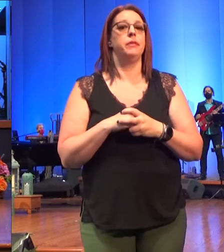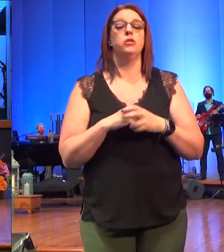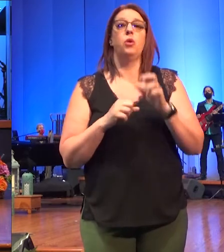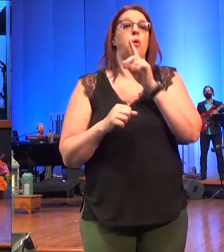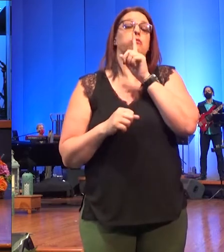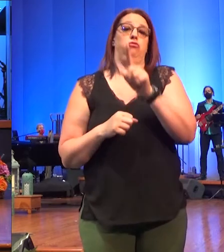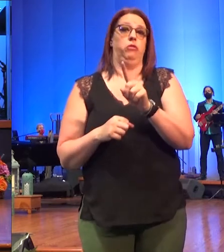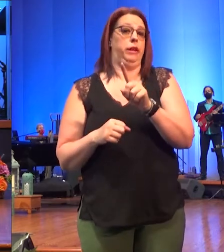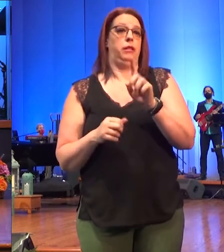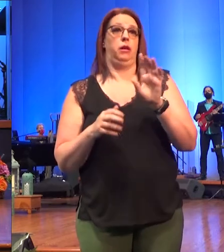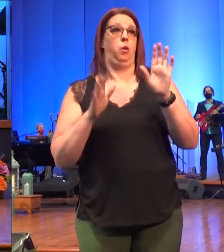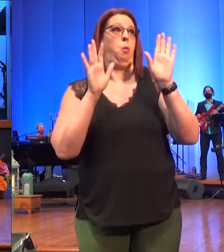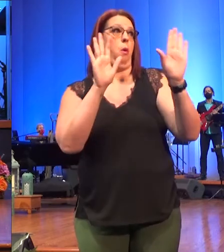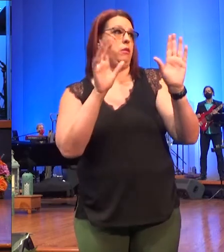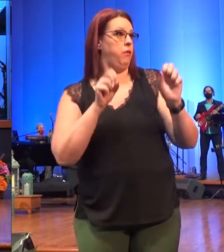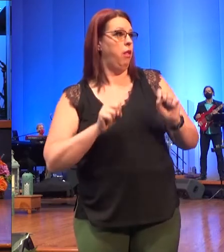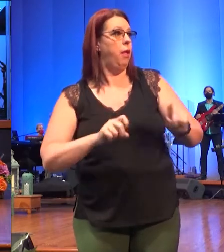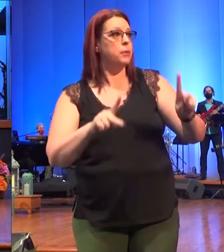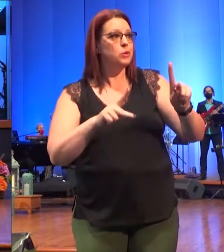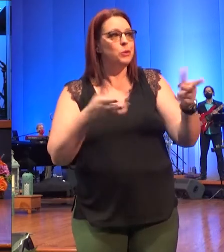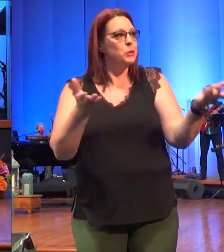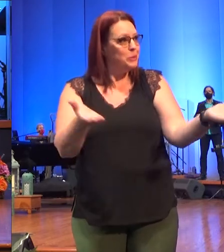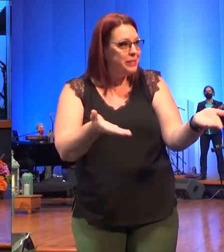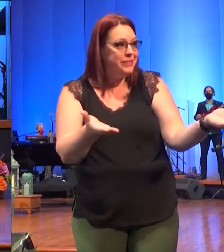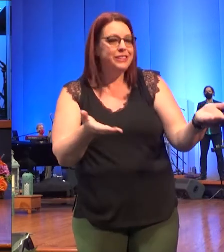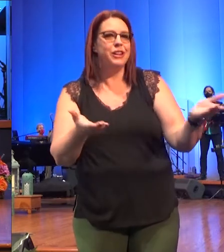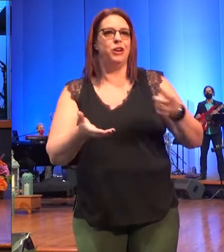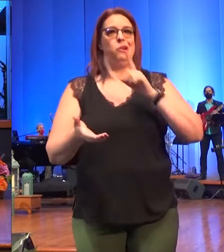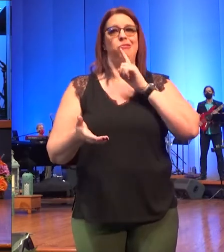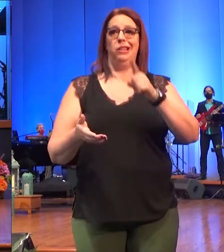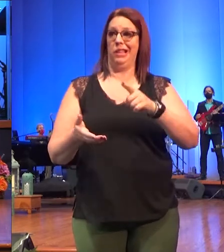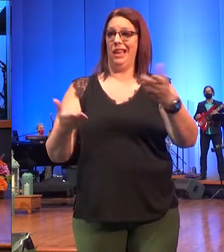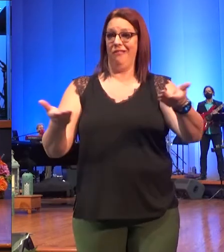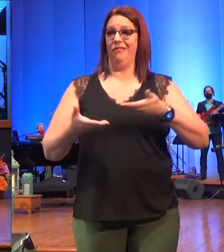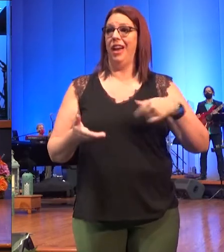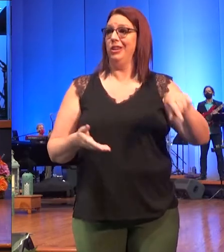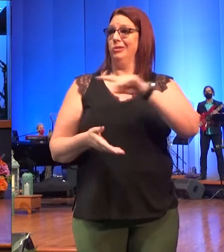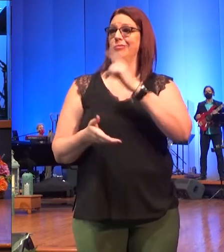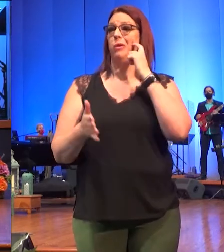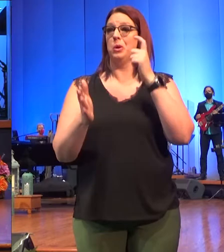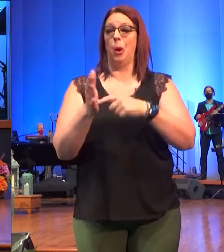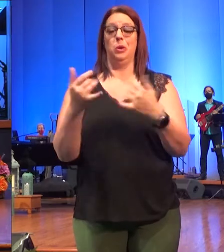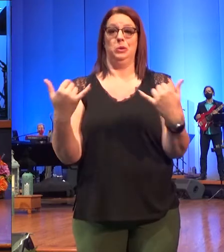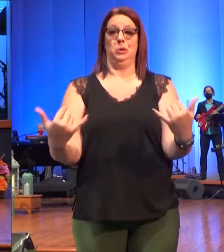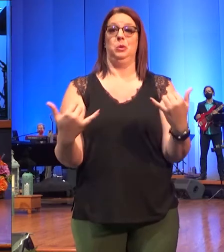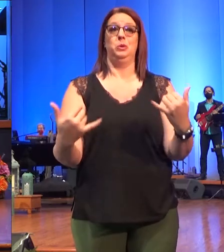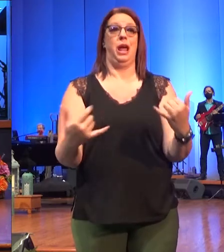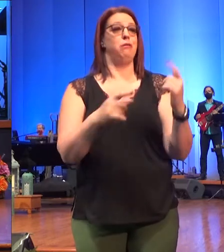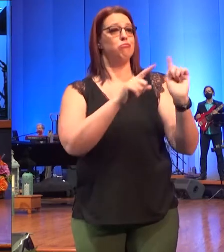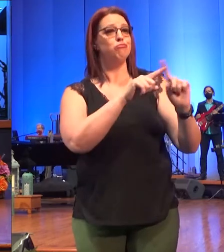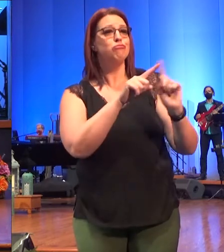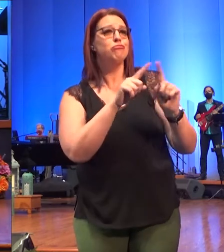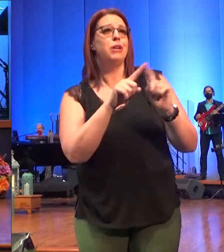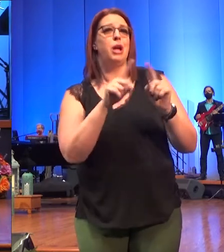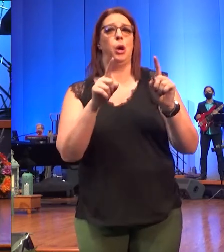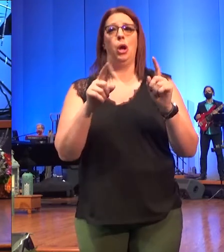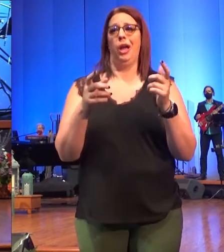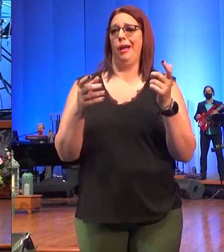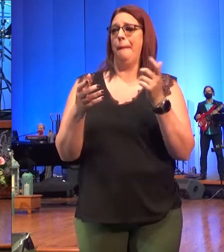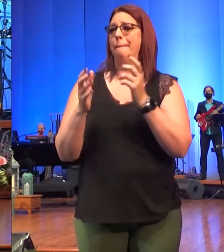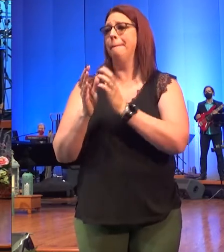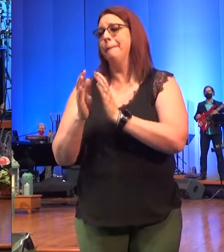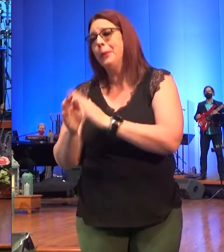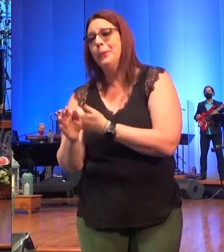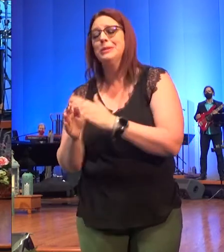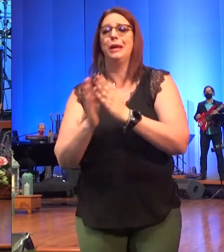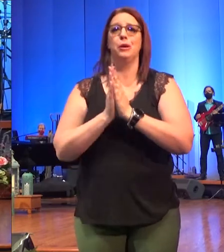it's a wonderful opportunity to be together, and we invite you to notice today how all that we're doing here in terms of music and